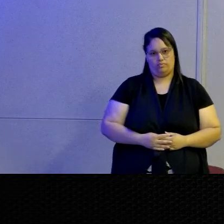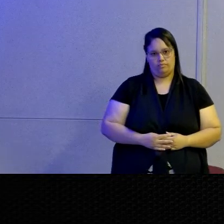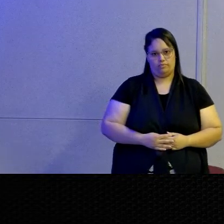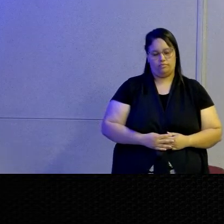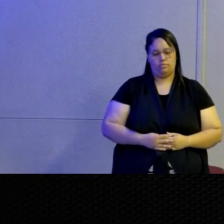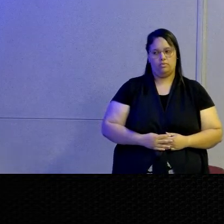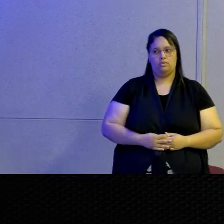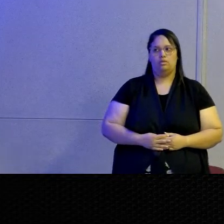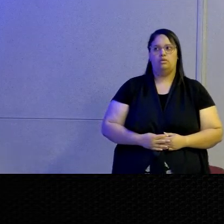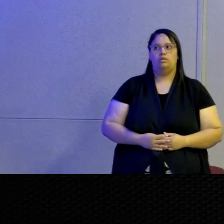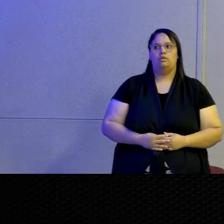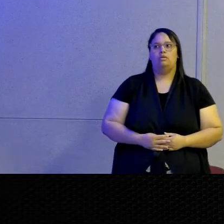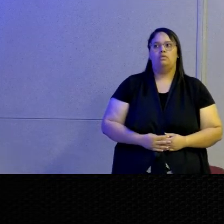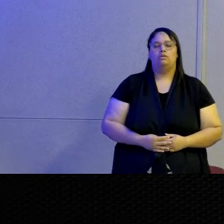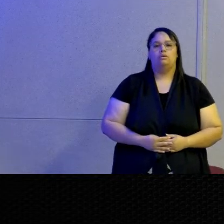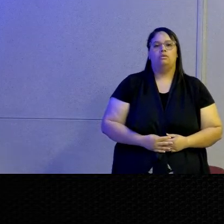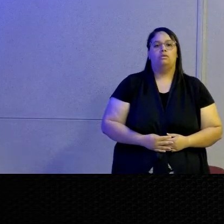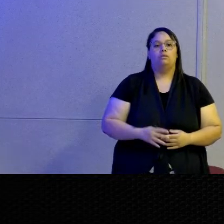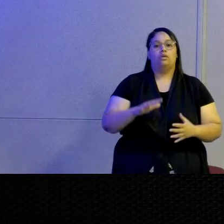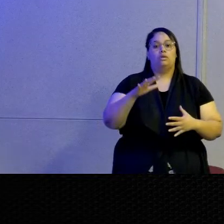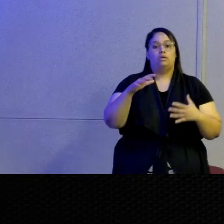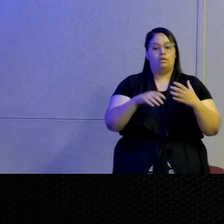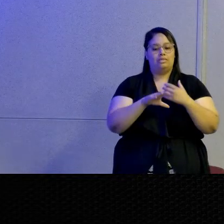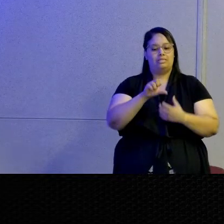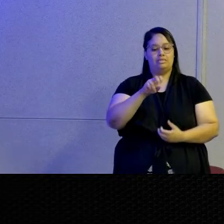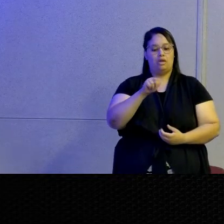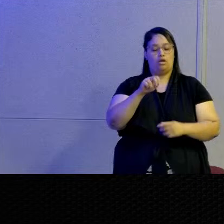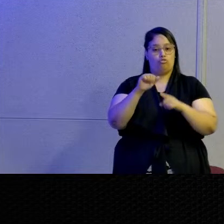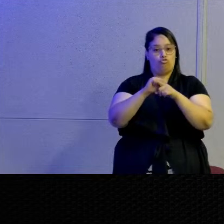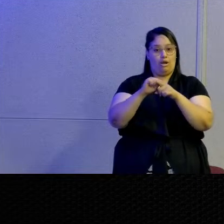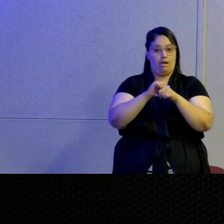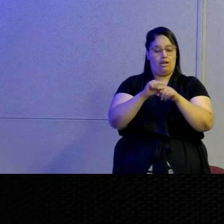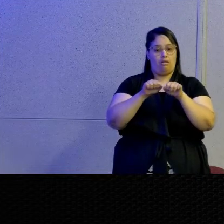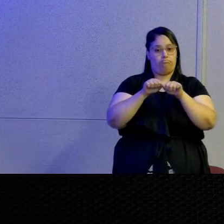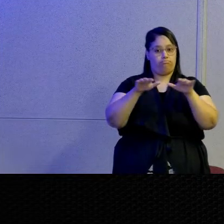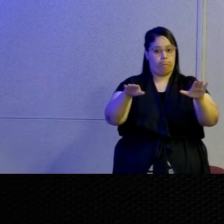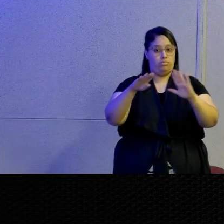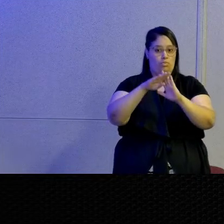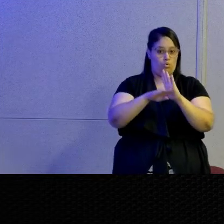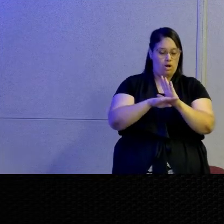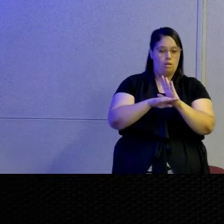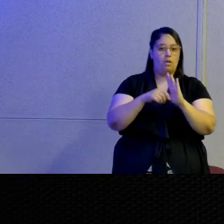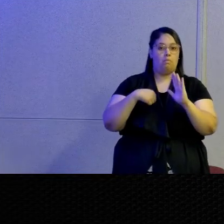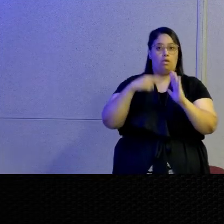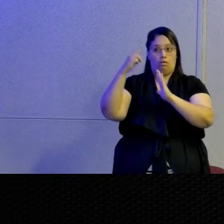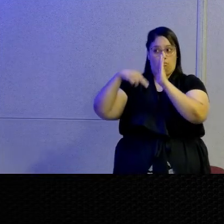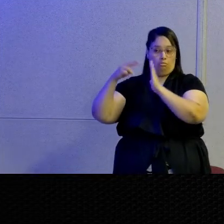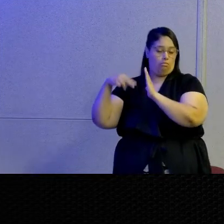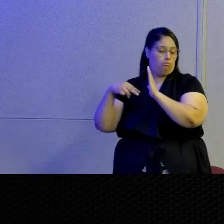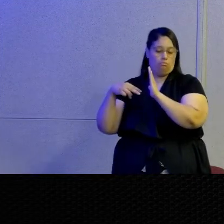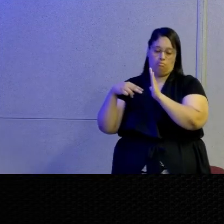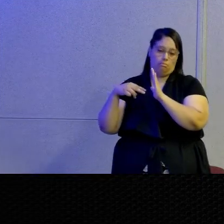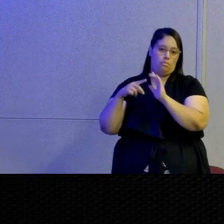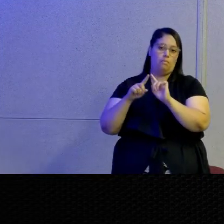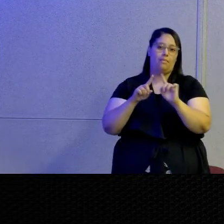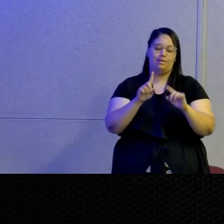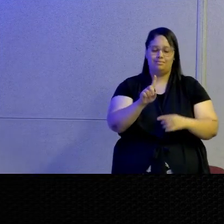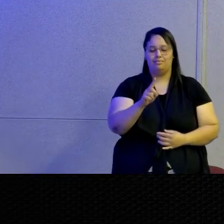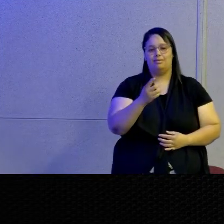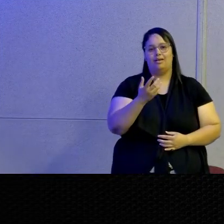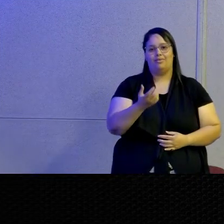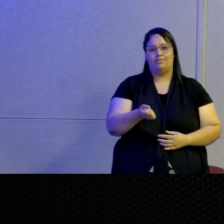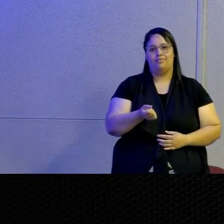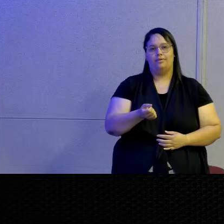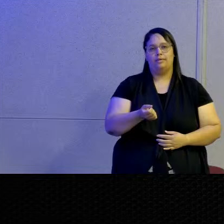And just to finish off, CERN's training and education outreach program. Again, I won't read through this, but